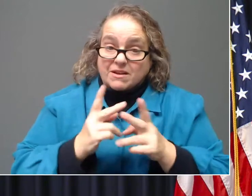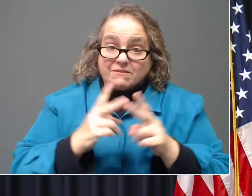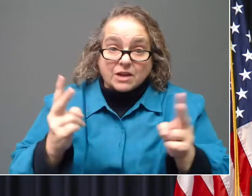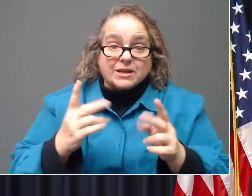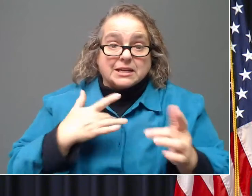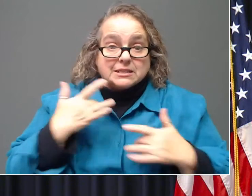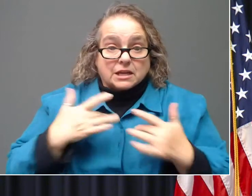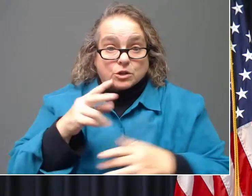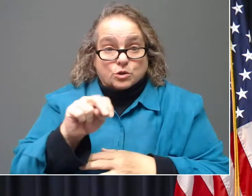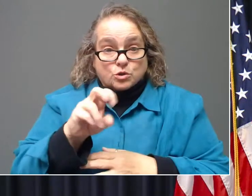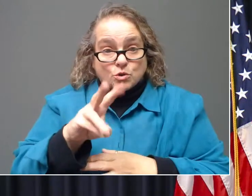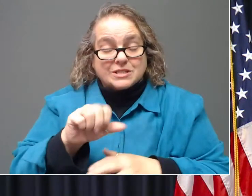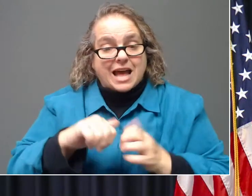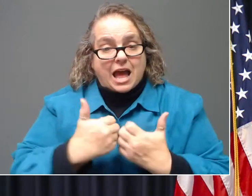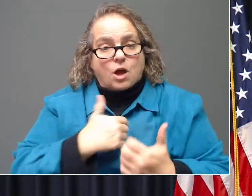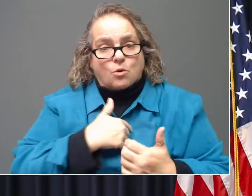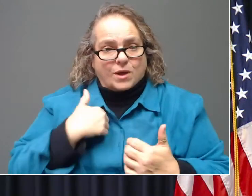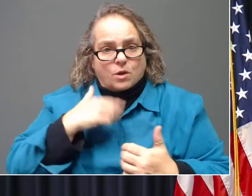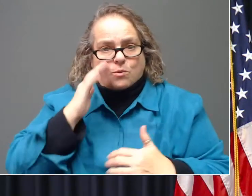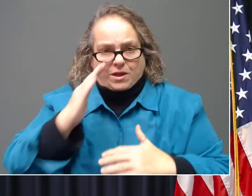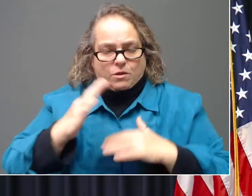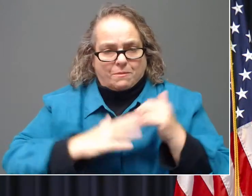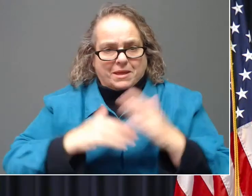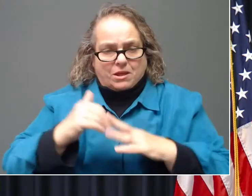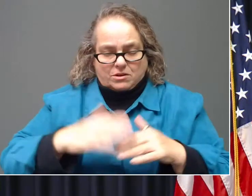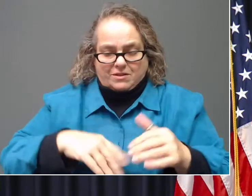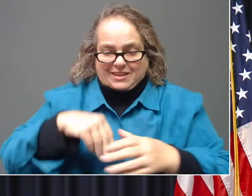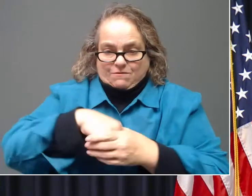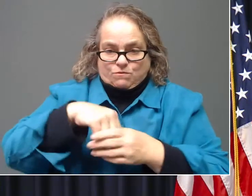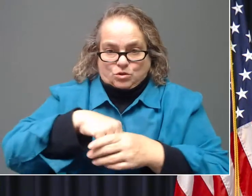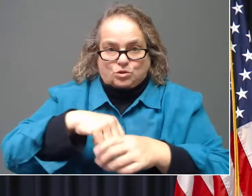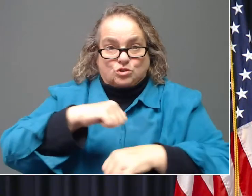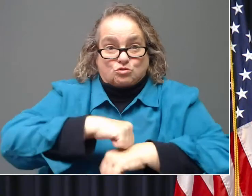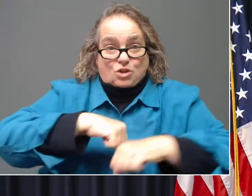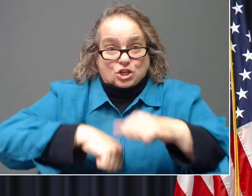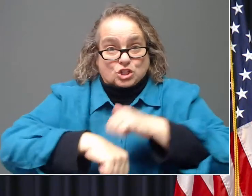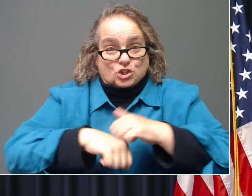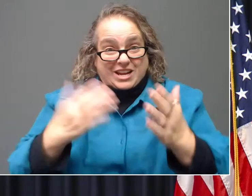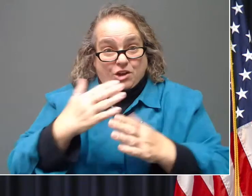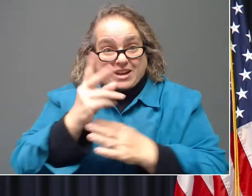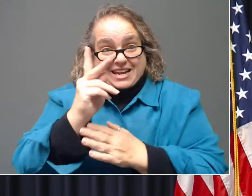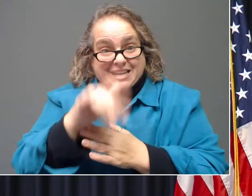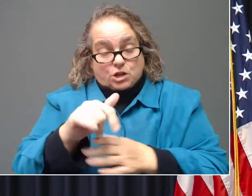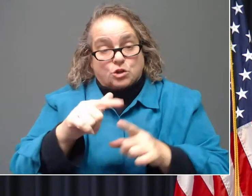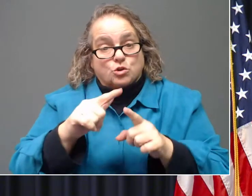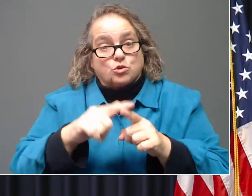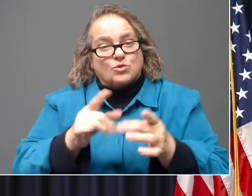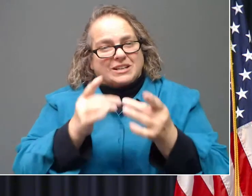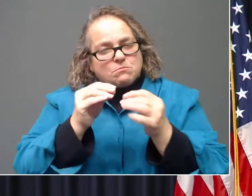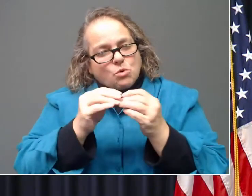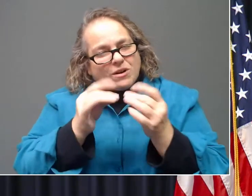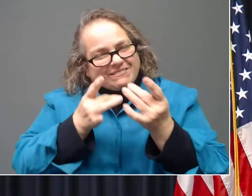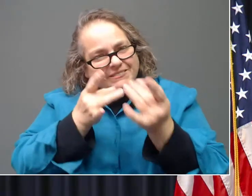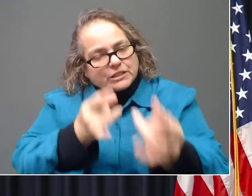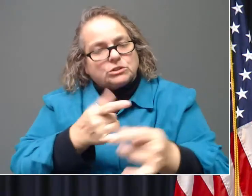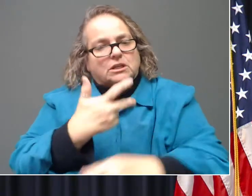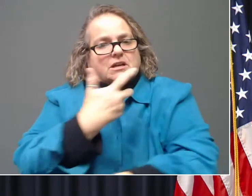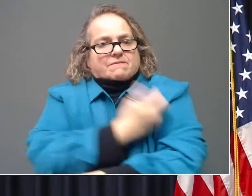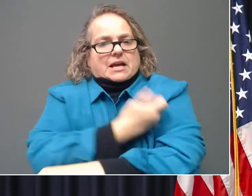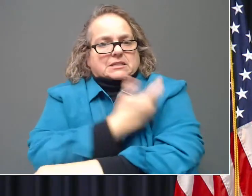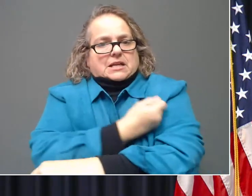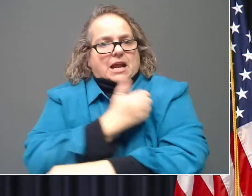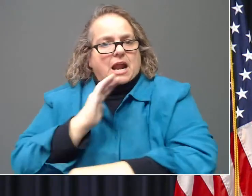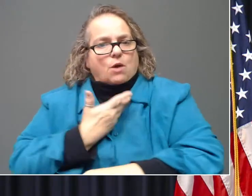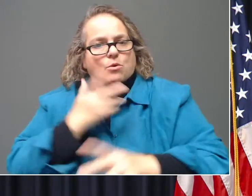about how we're building out the infrastructure here in Kentucky to efficiently vaccinate our people so